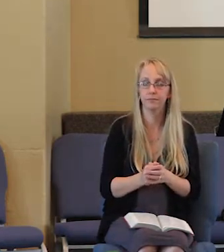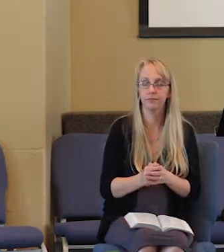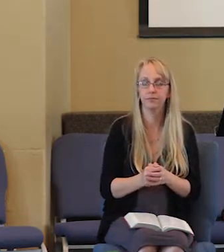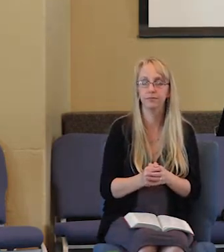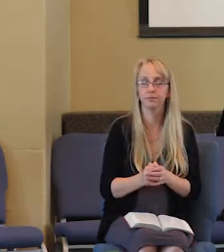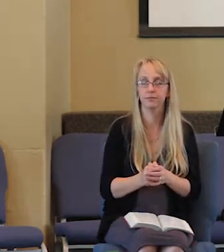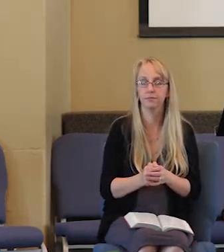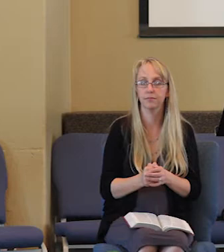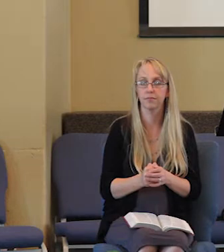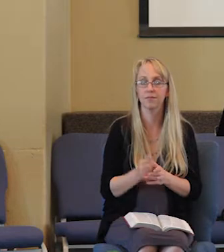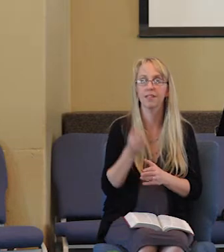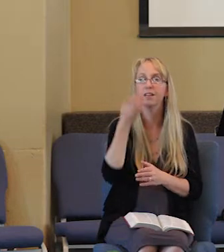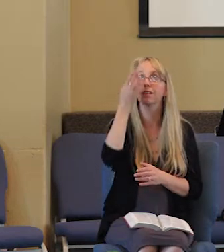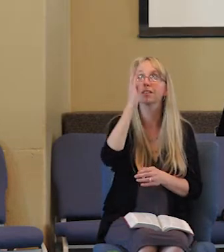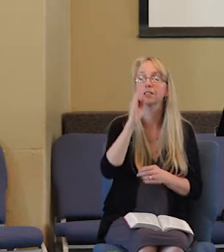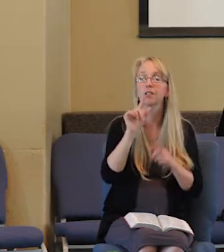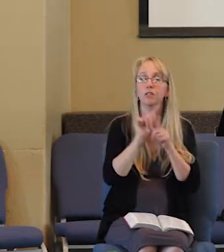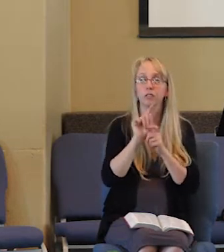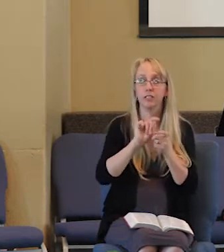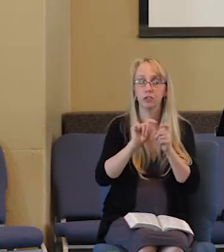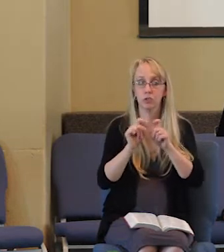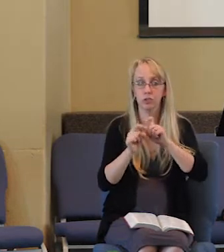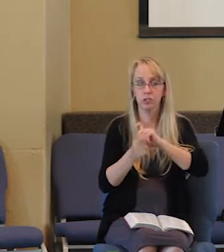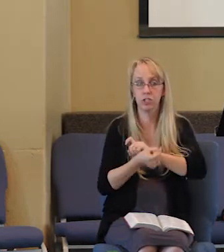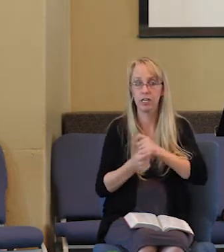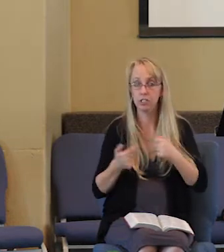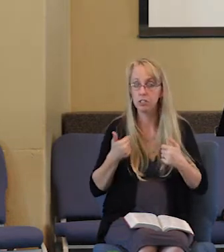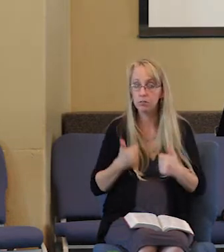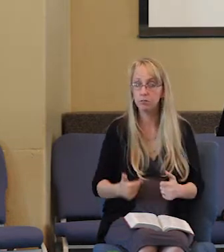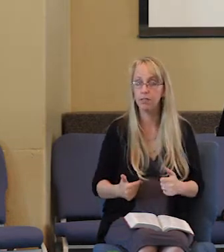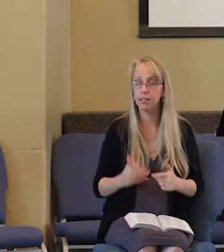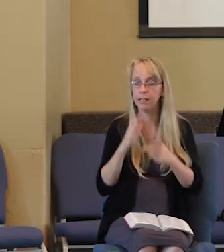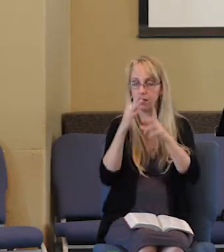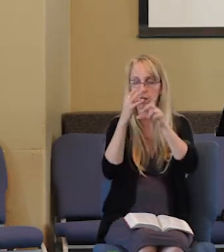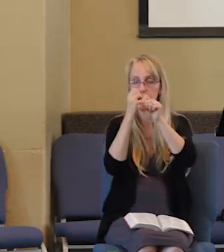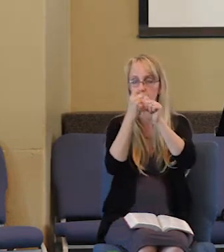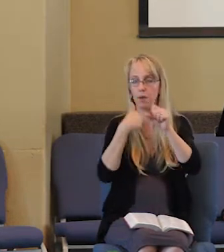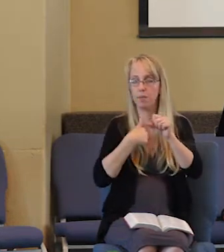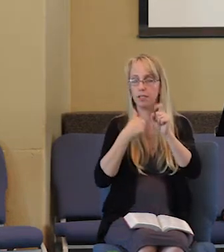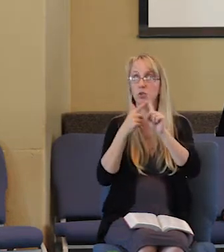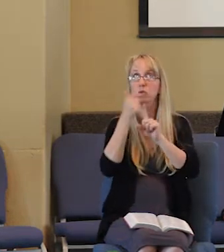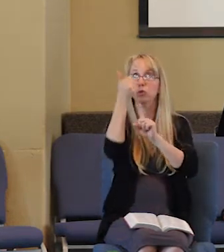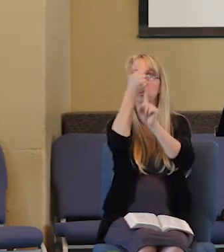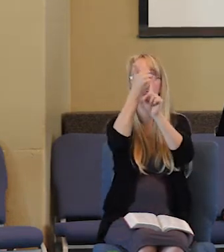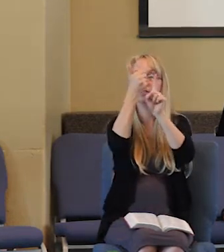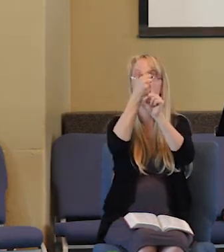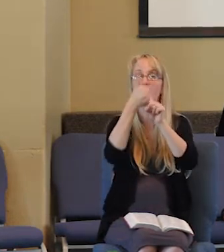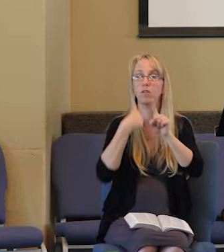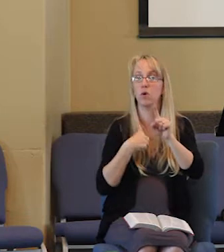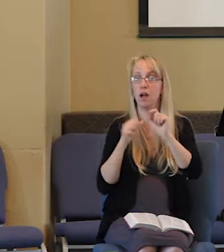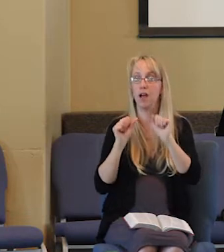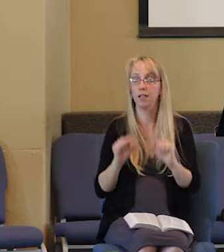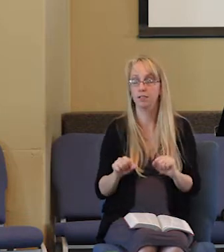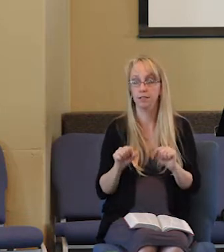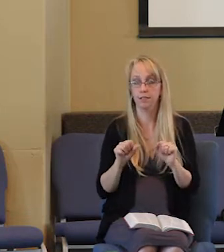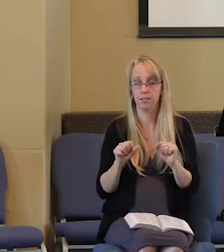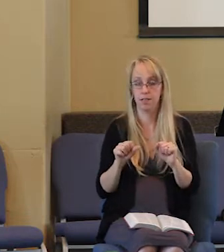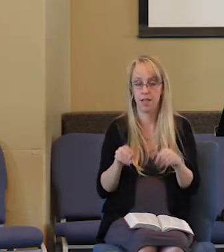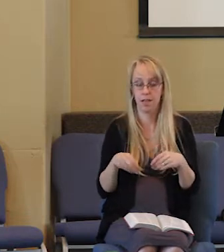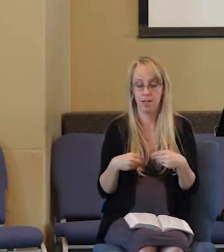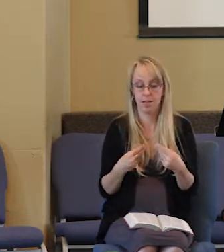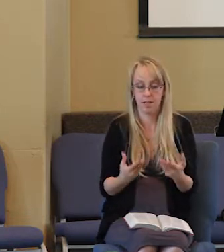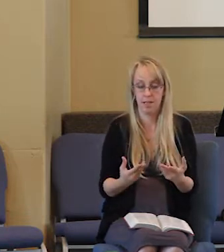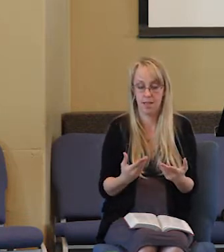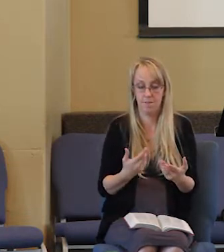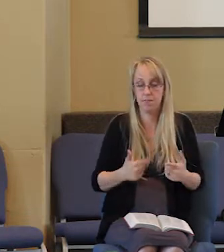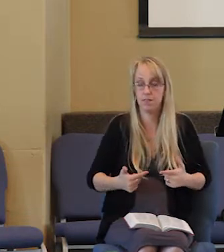So God, as you're changing me, draw me to yourself so that I can give the gift of my children,